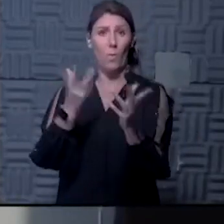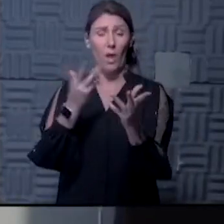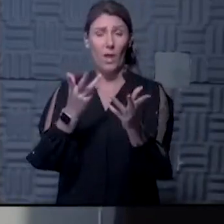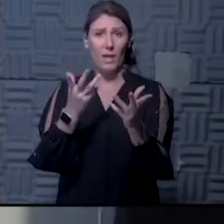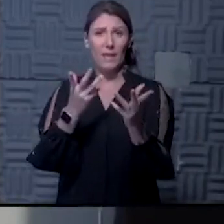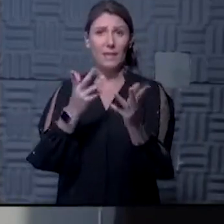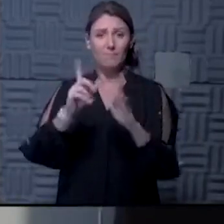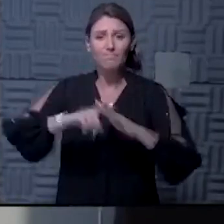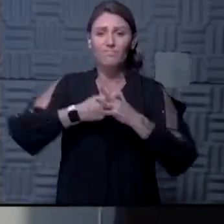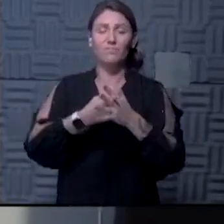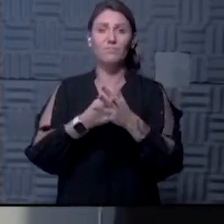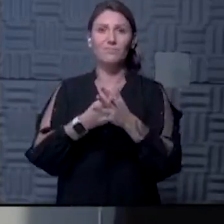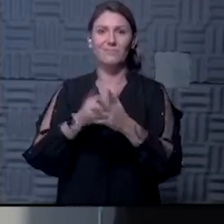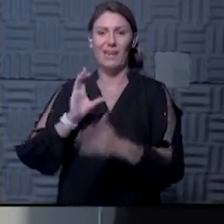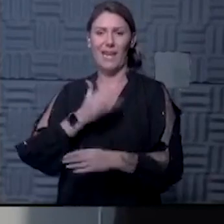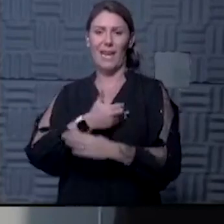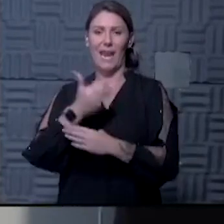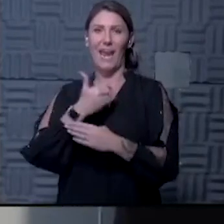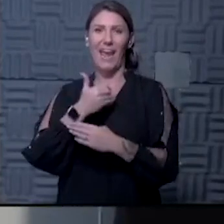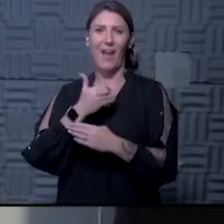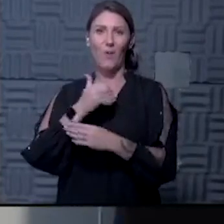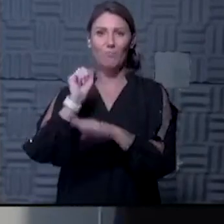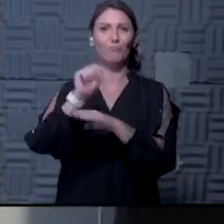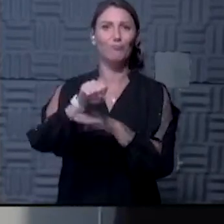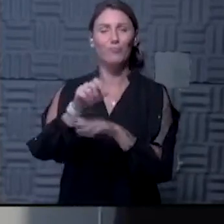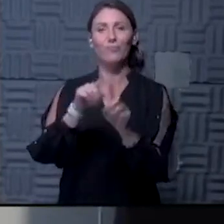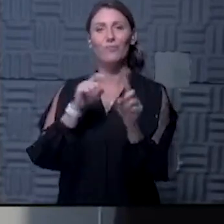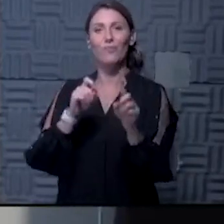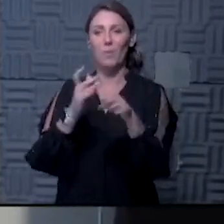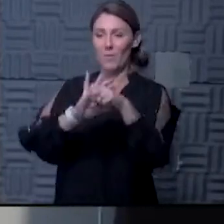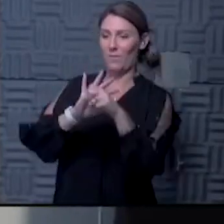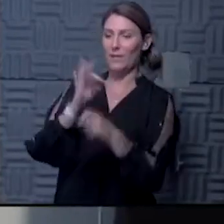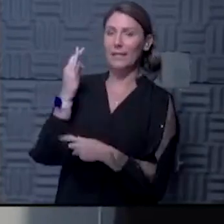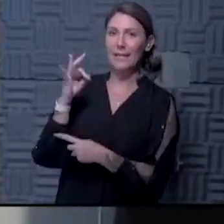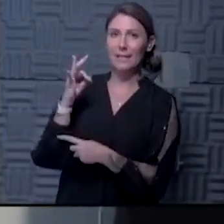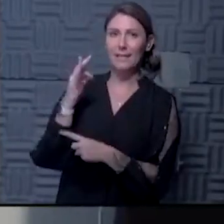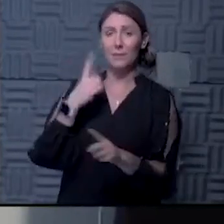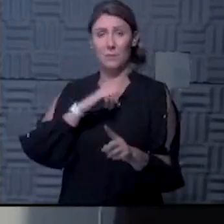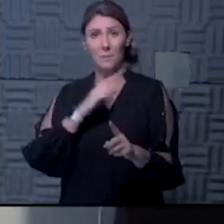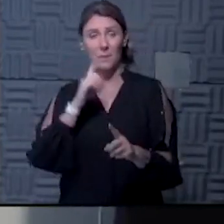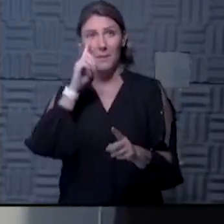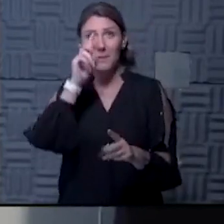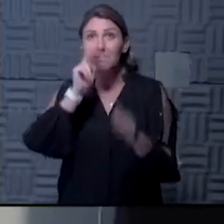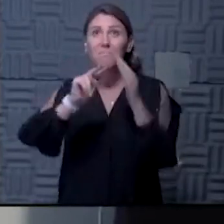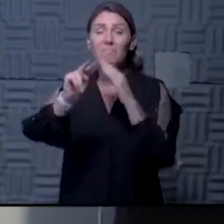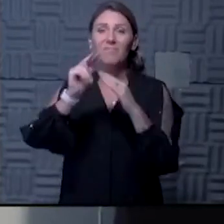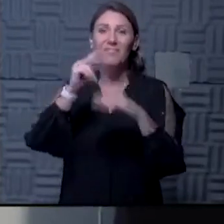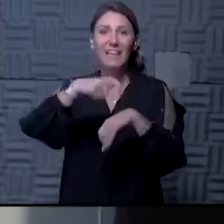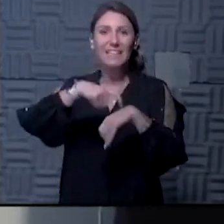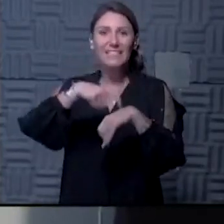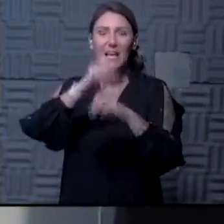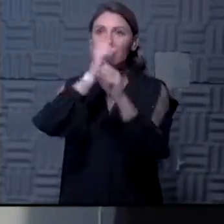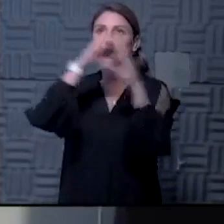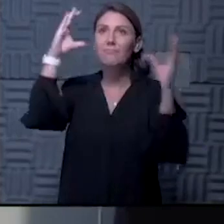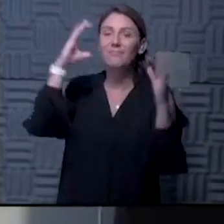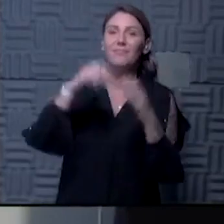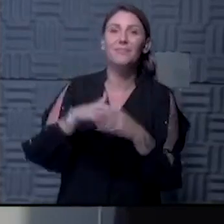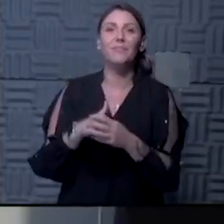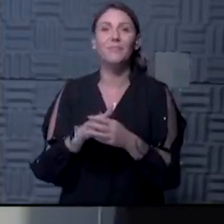accelerate Kansas City's comeback from COVID-19. You know, we do envision a time, don't know when that's going to be, but we envision a